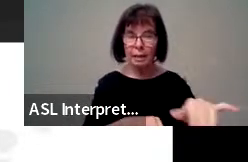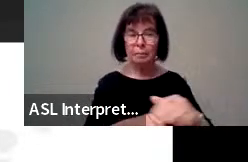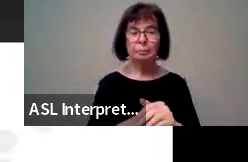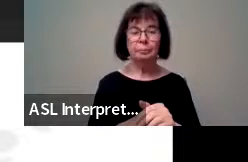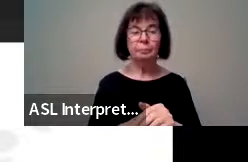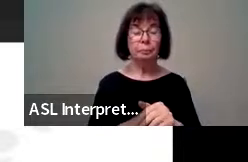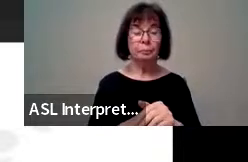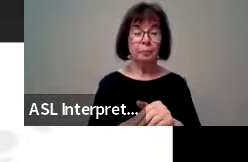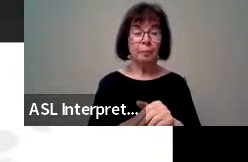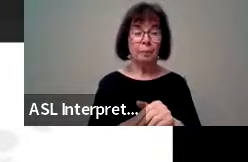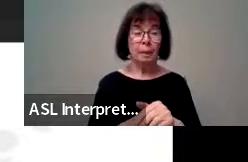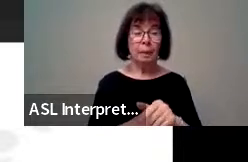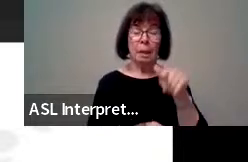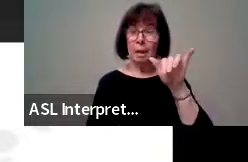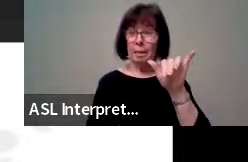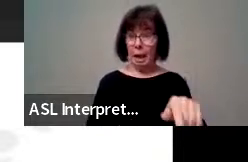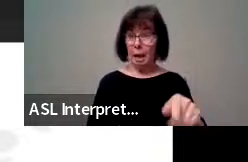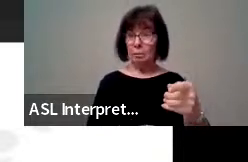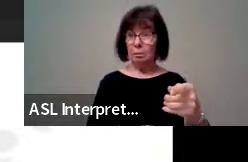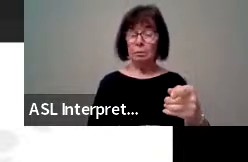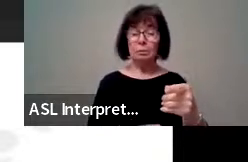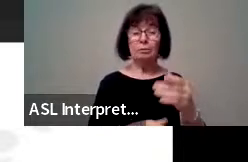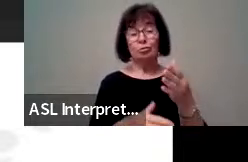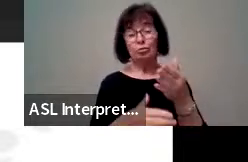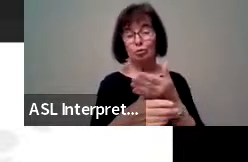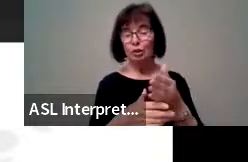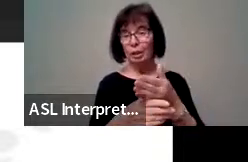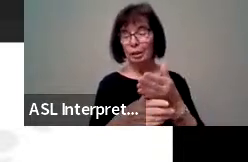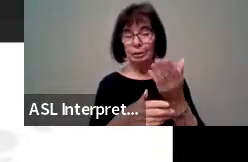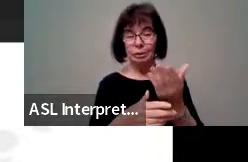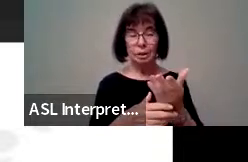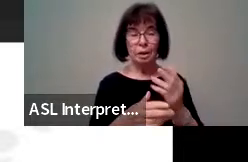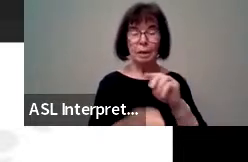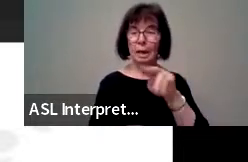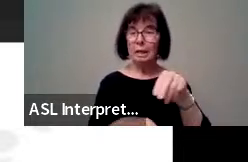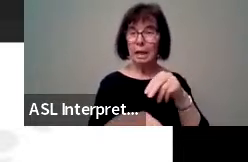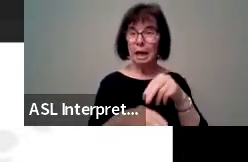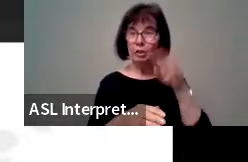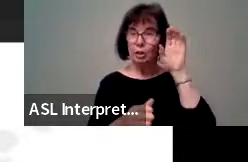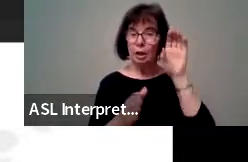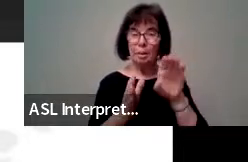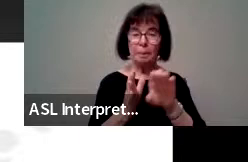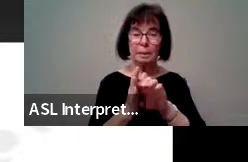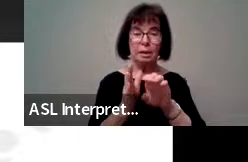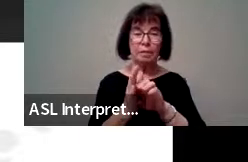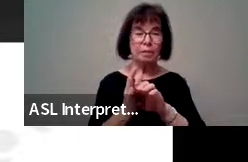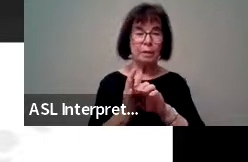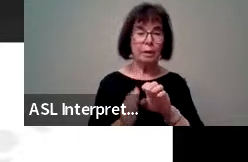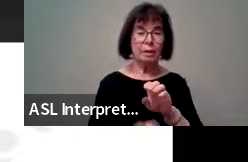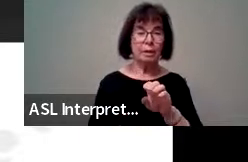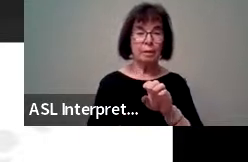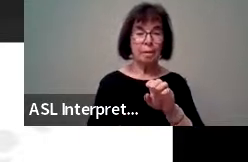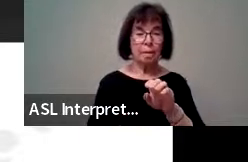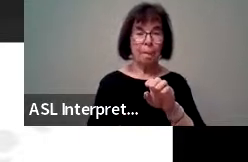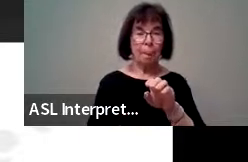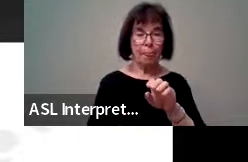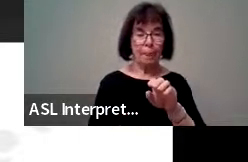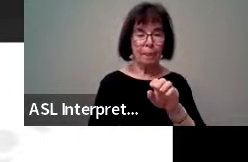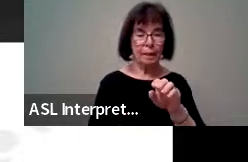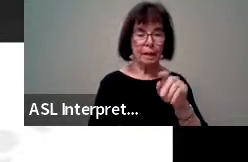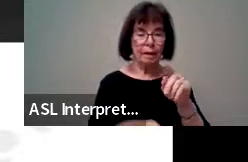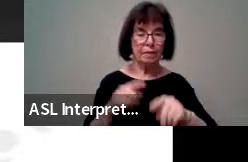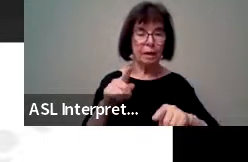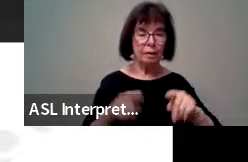And this is just to share the national picture of the BA2 variant. It is this is